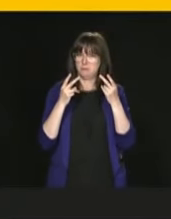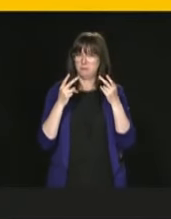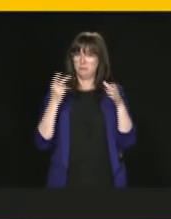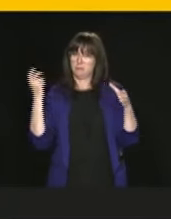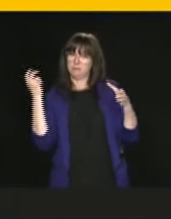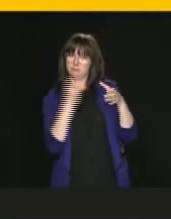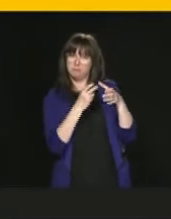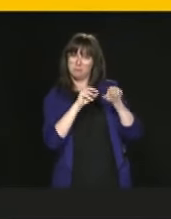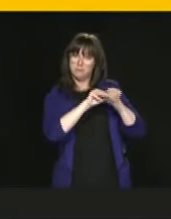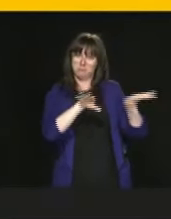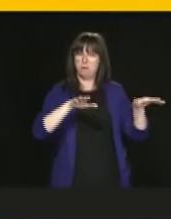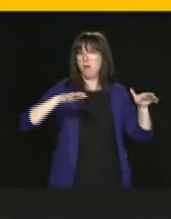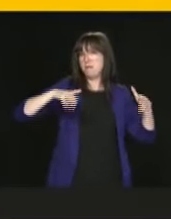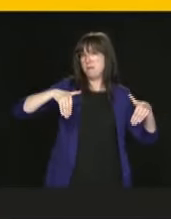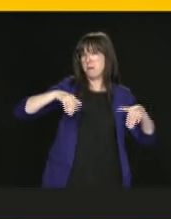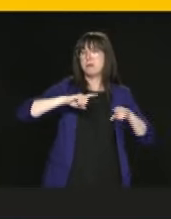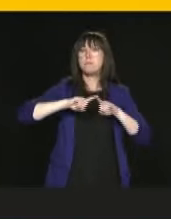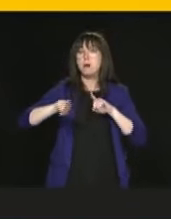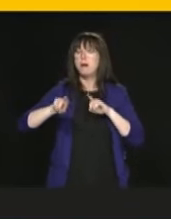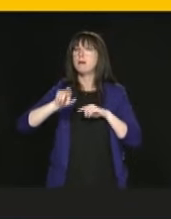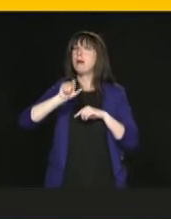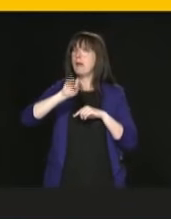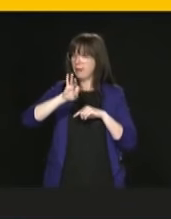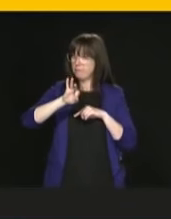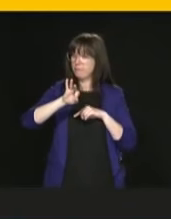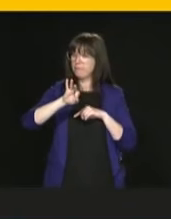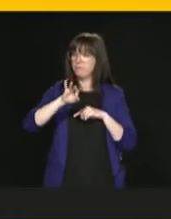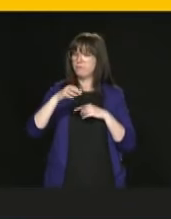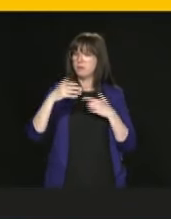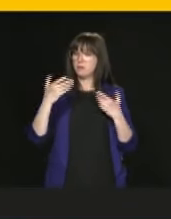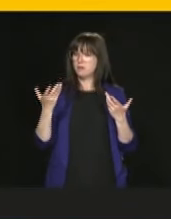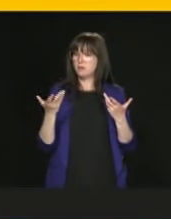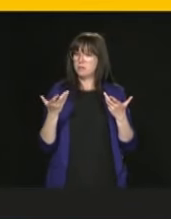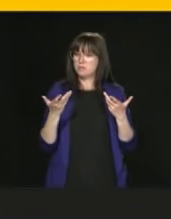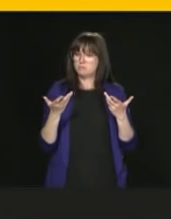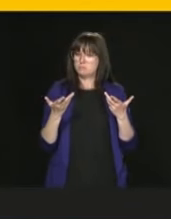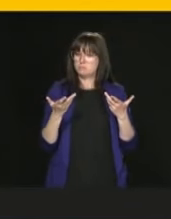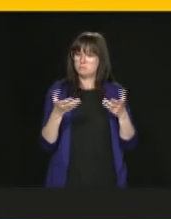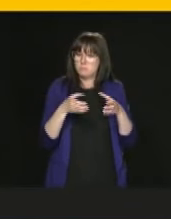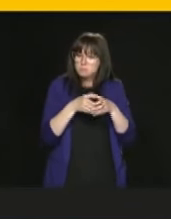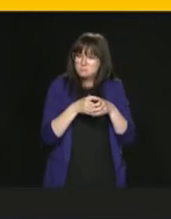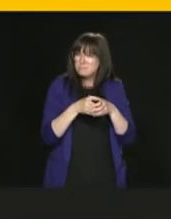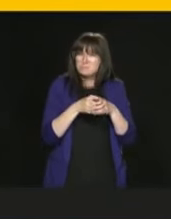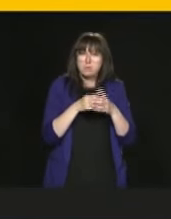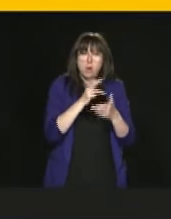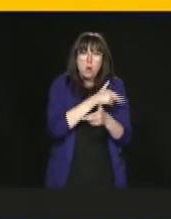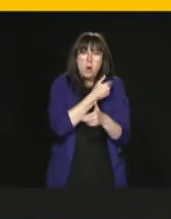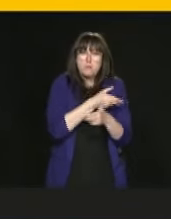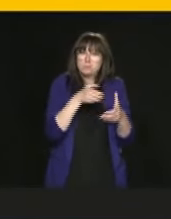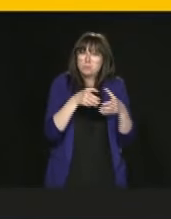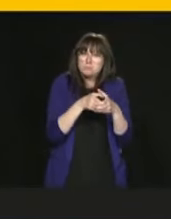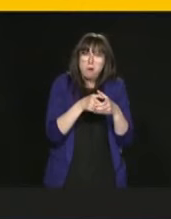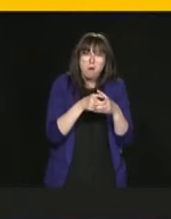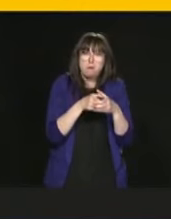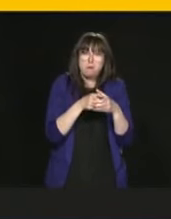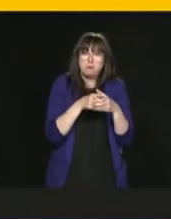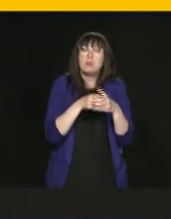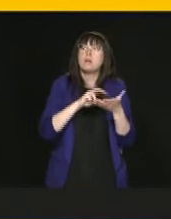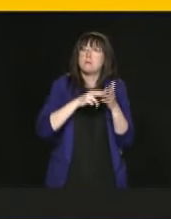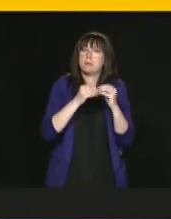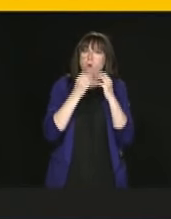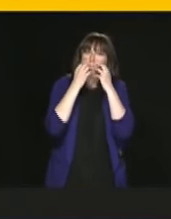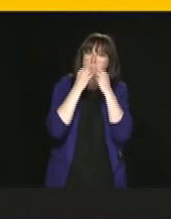have a smaller healthcare system or service, they're going to be protecting those areas,